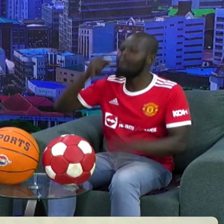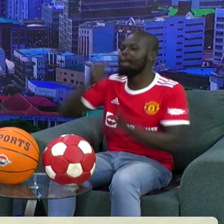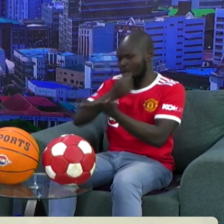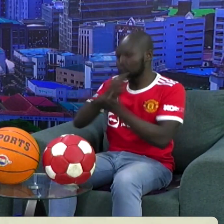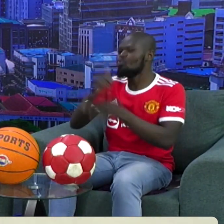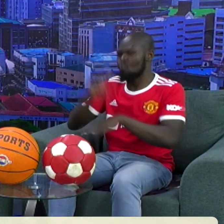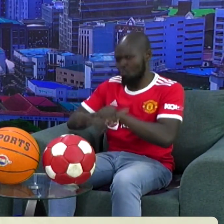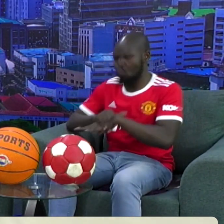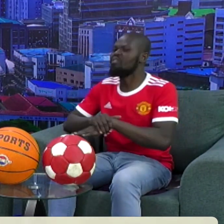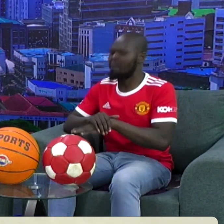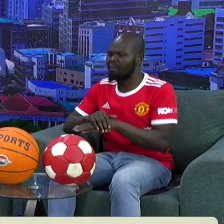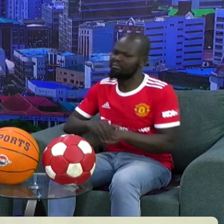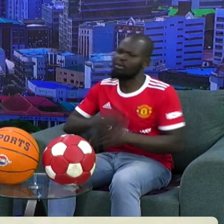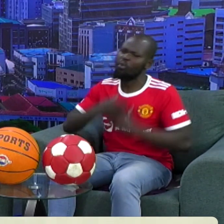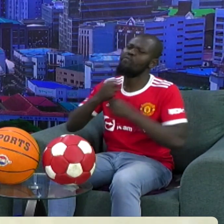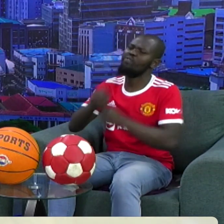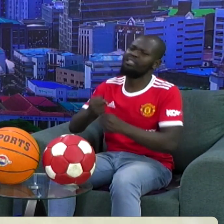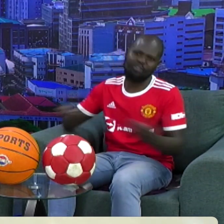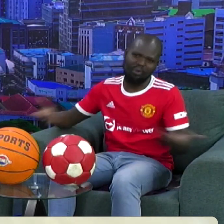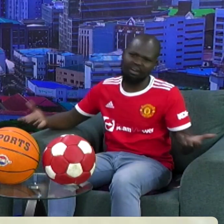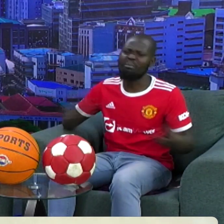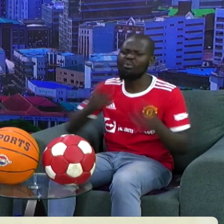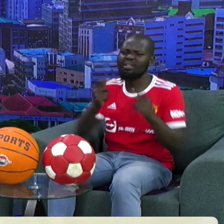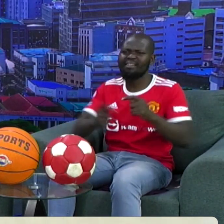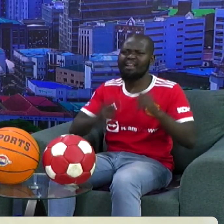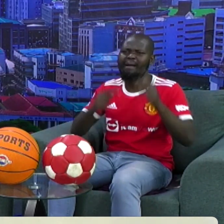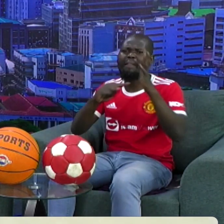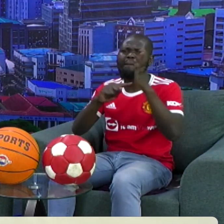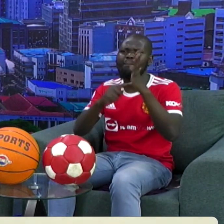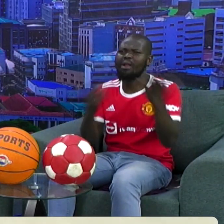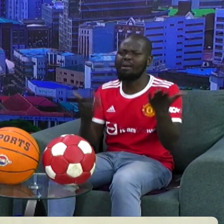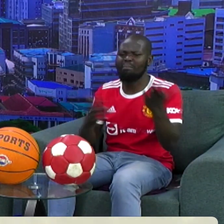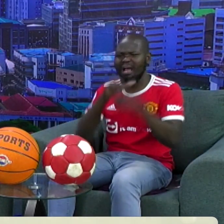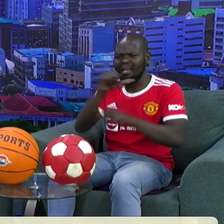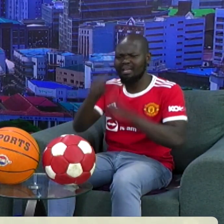it can thrash Posta Rangers, but I think Posta Ranger for now is good, and I believe